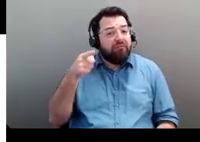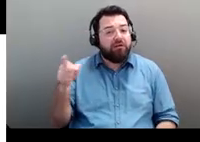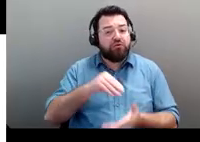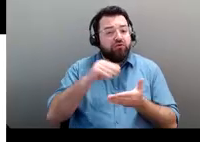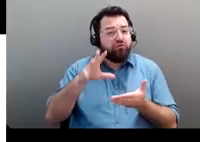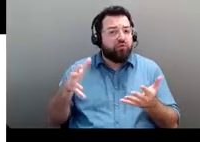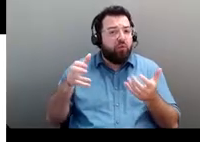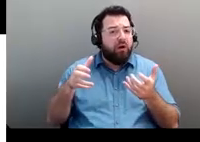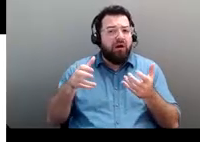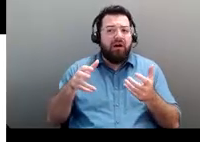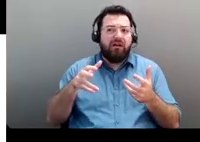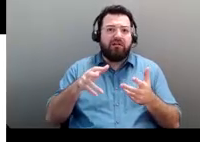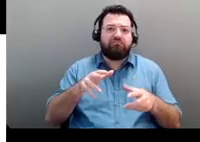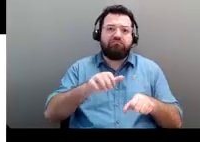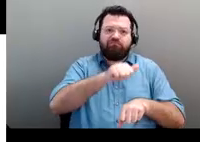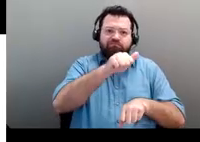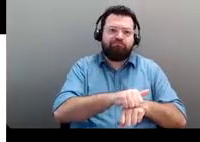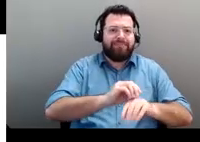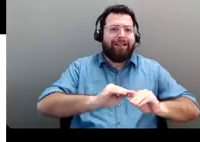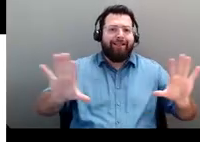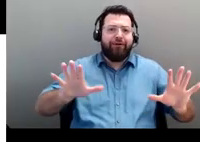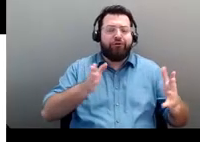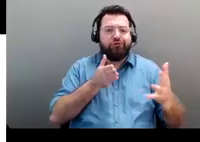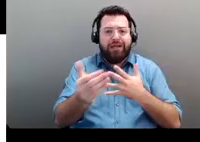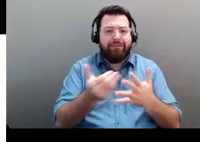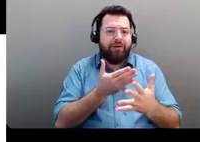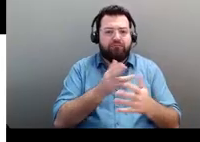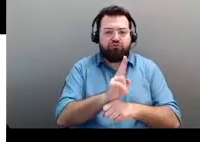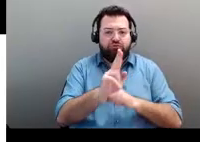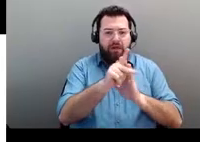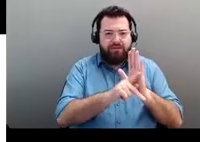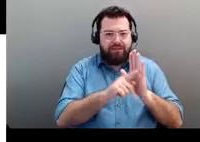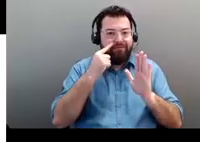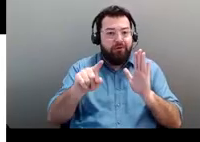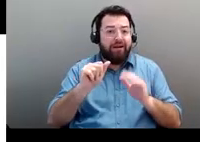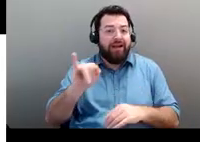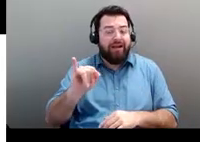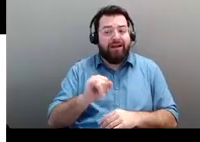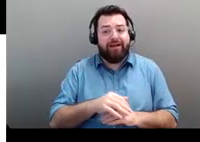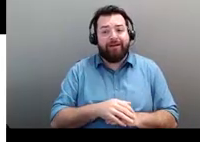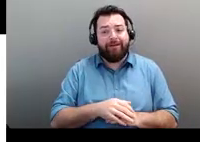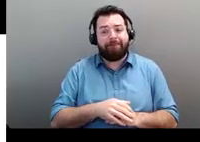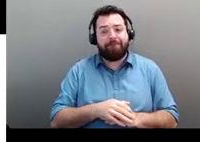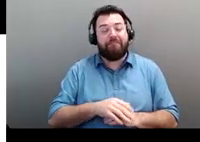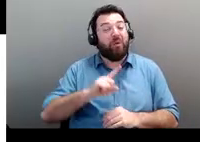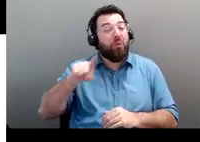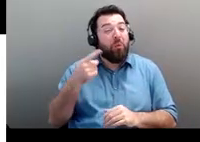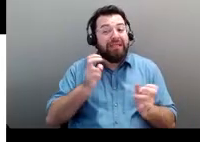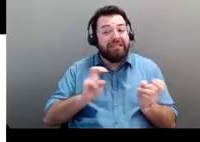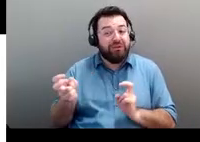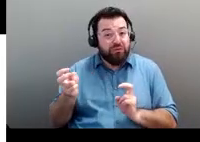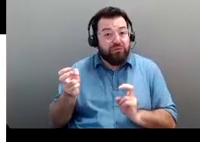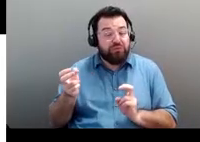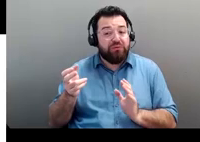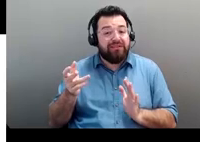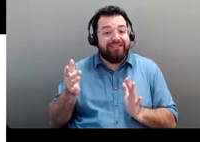concrete, clear, transparent AI use policies. The only issue with that is that they